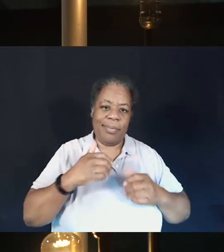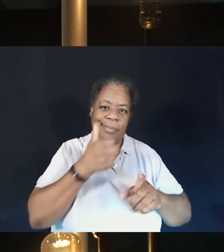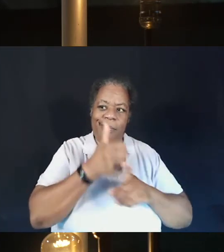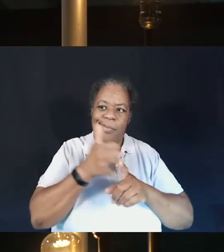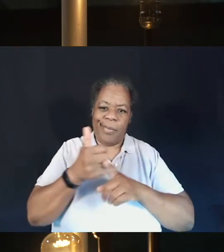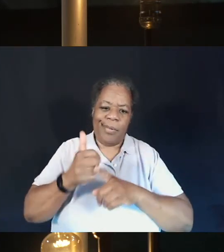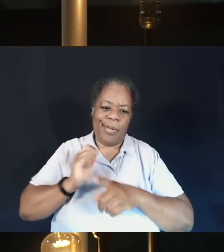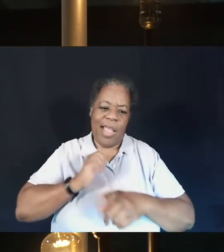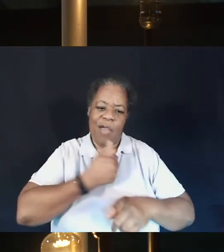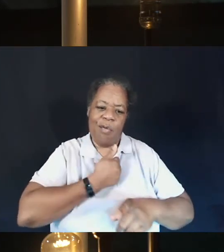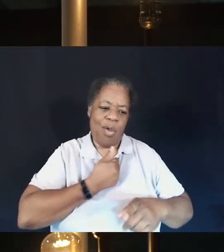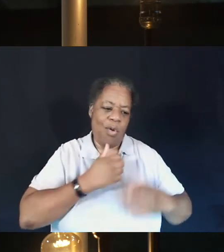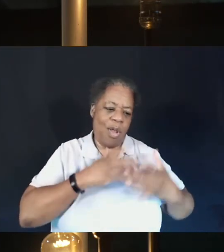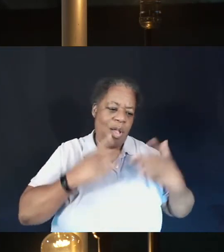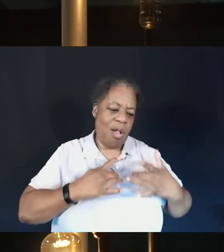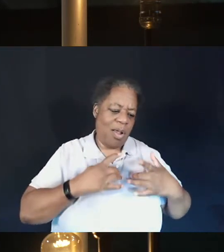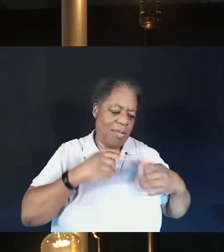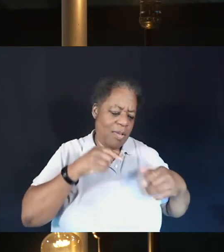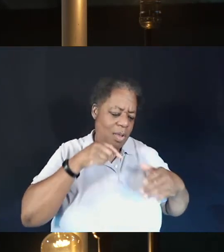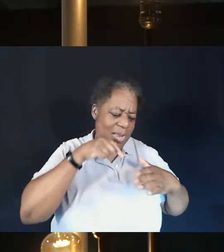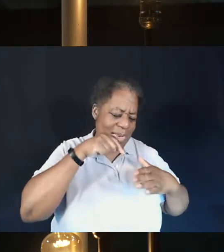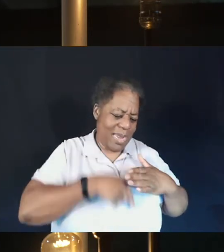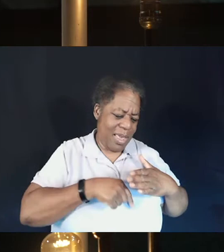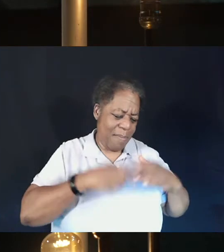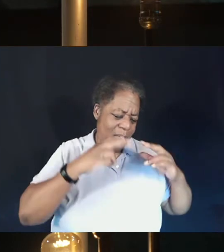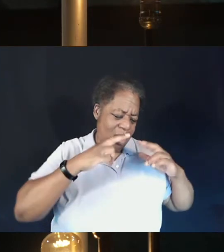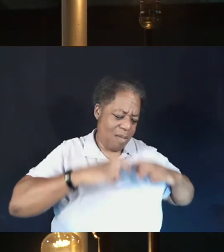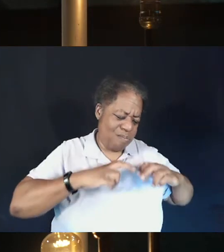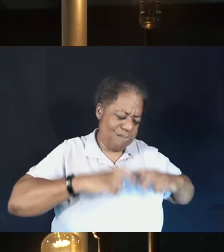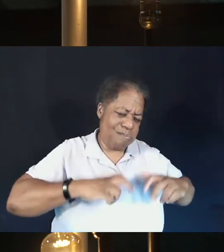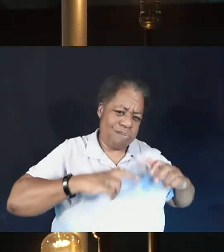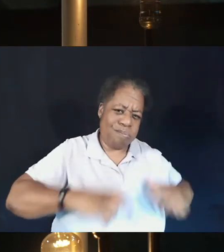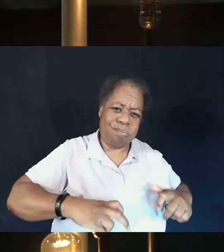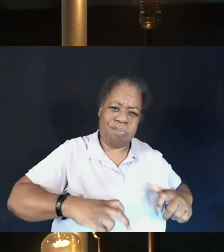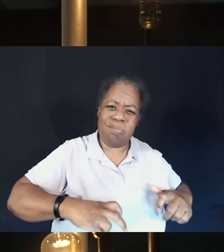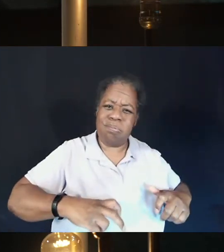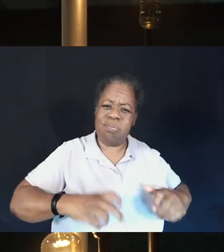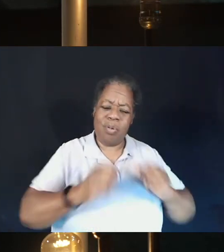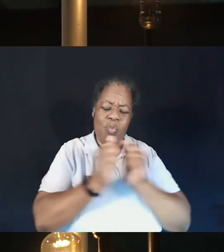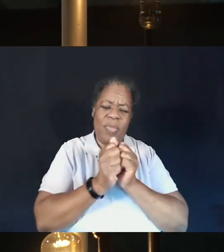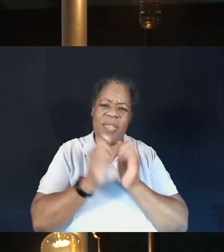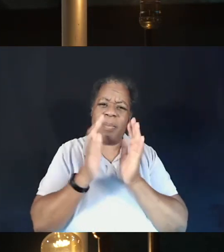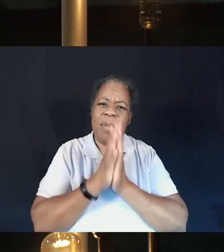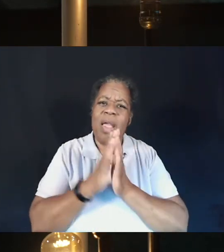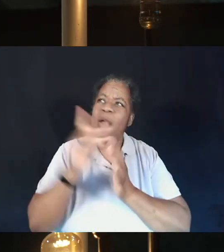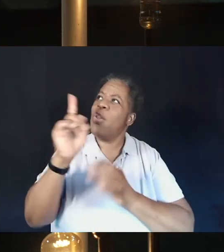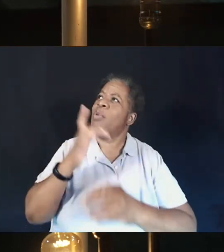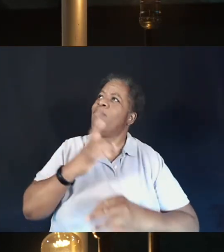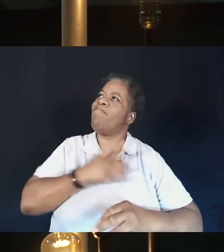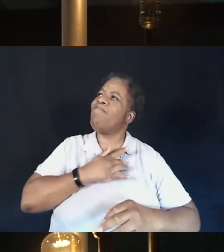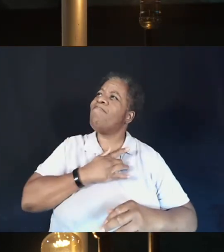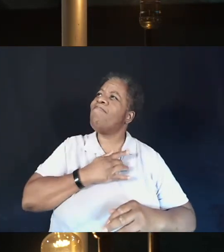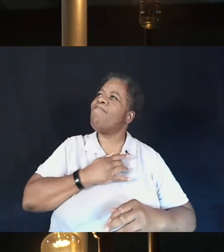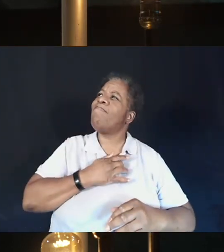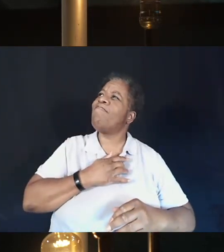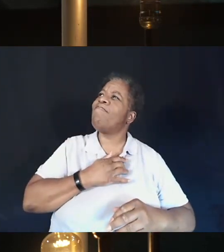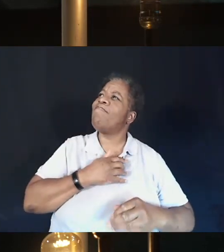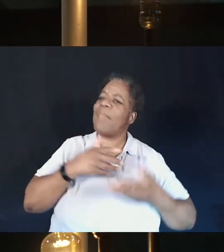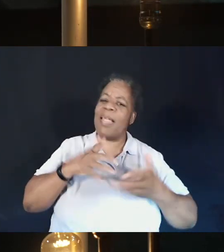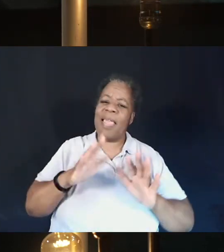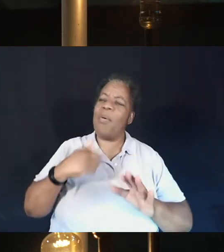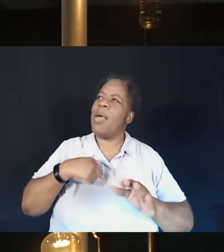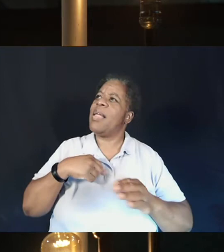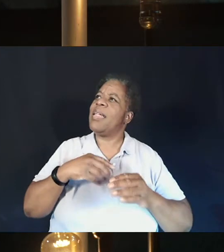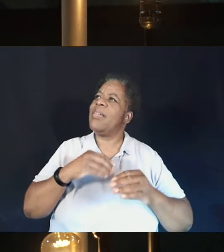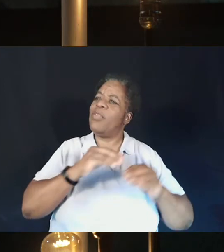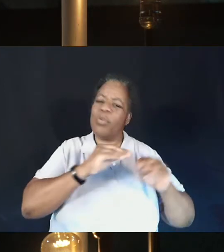and with this prayer that we are about to walk through? And would you speak to us and allow us to move forward out of a place of